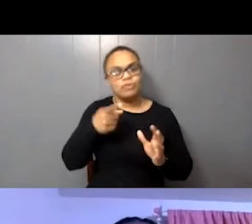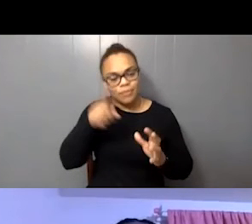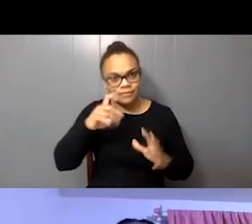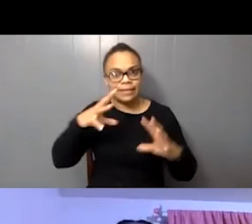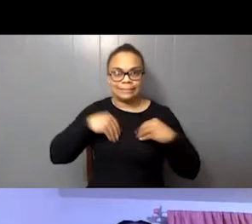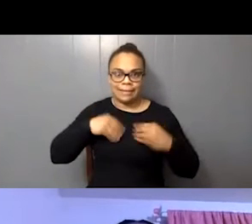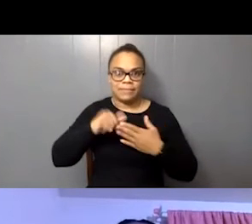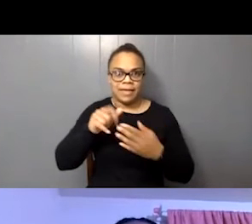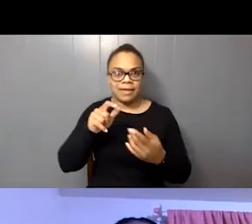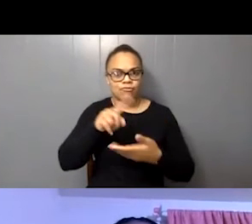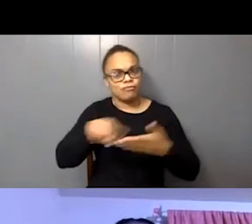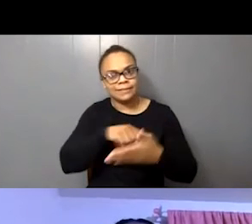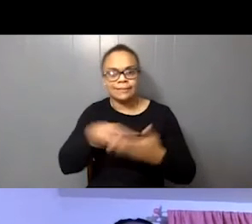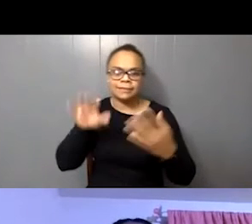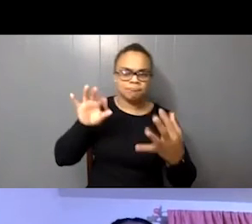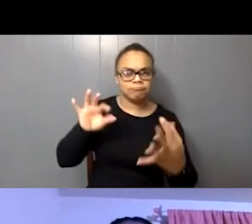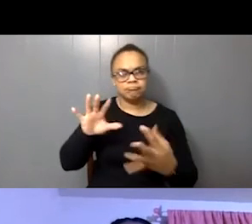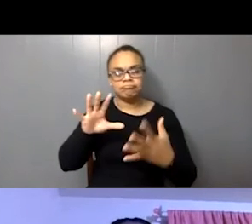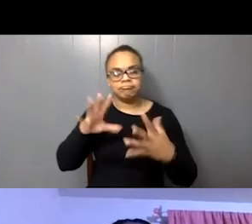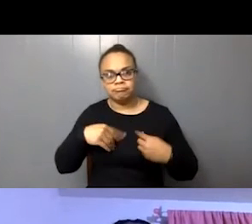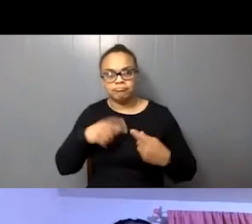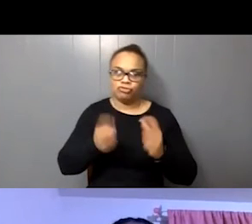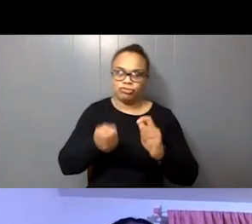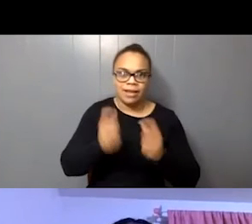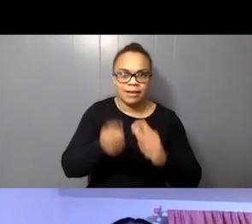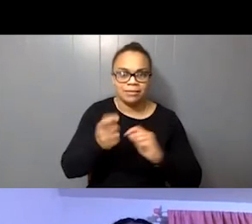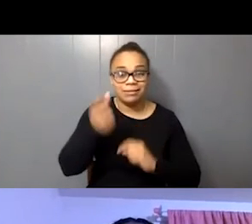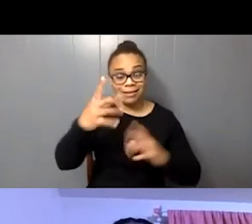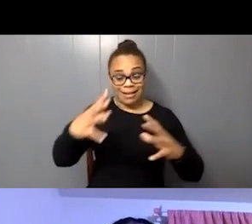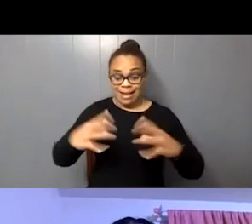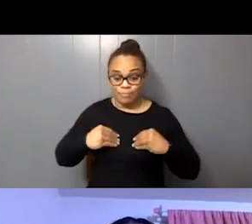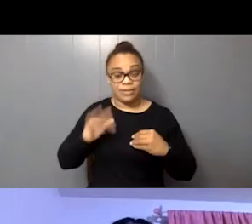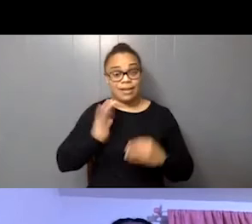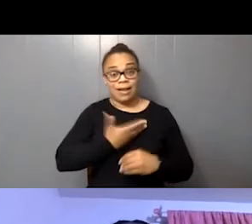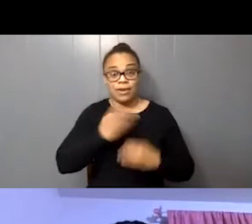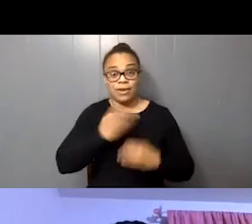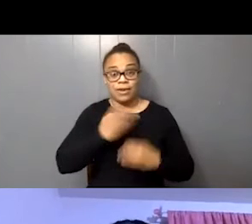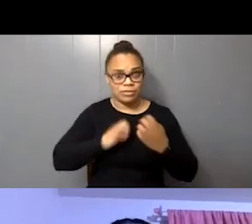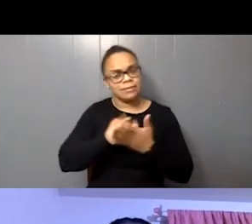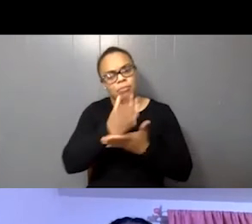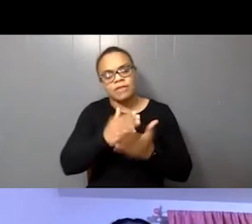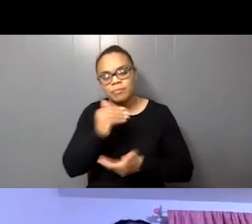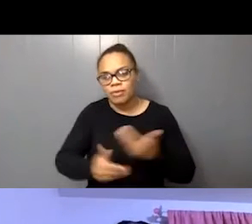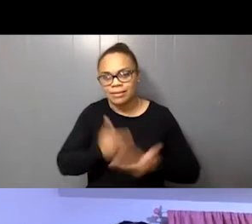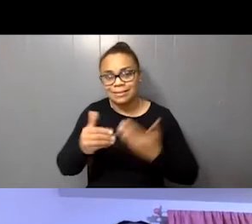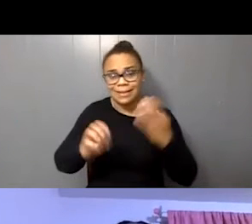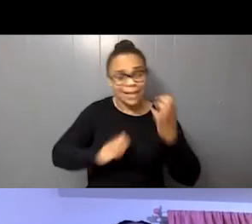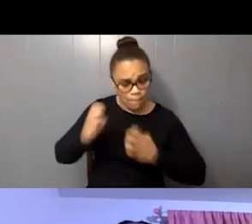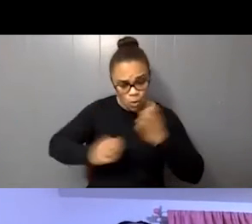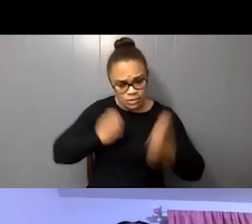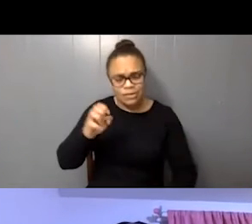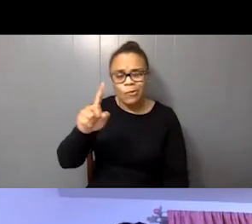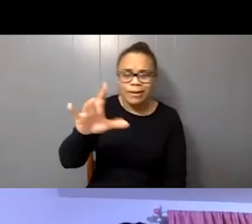you. Embrace our emotions as part of the process. Emotions are 100% natural, 100% natural.